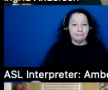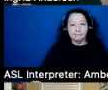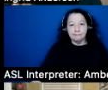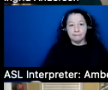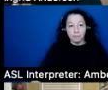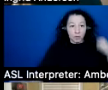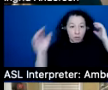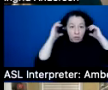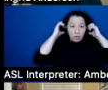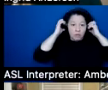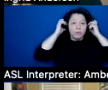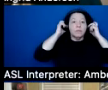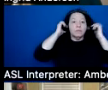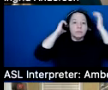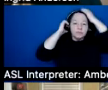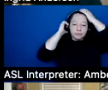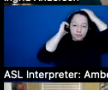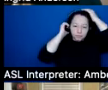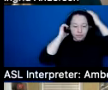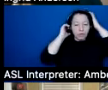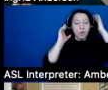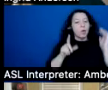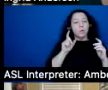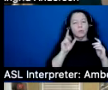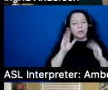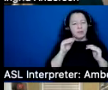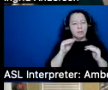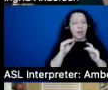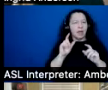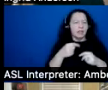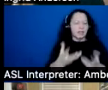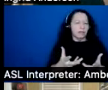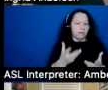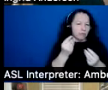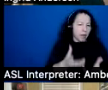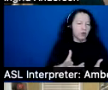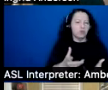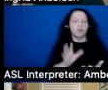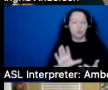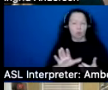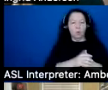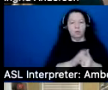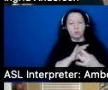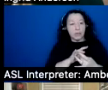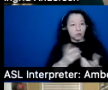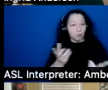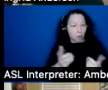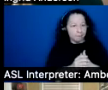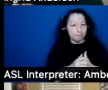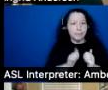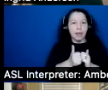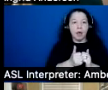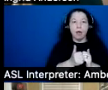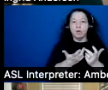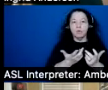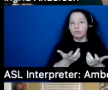Can expect, of course, to have to give your information, what your relationship is, like how you may have come in to know